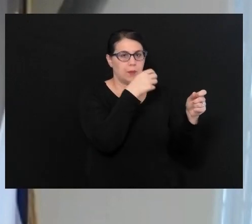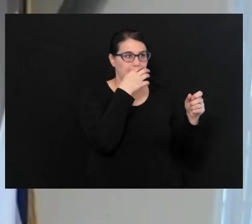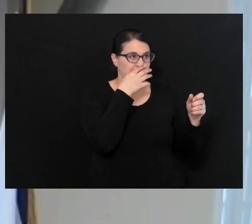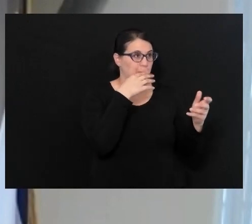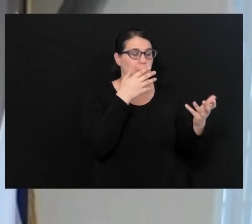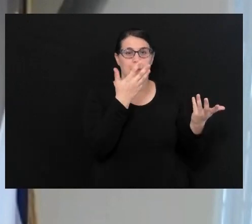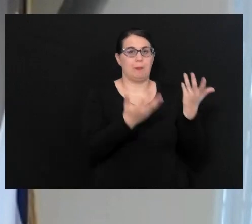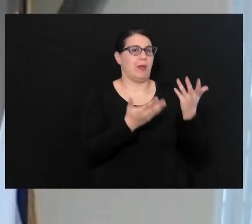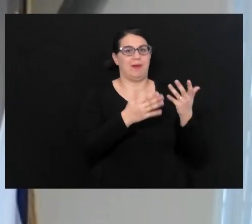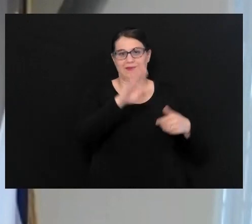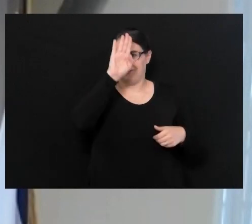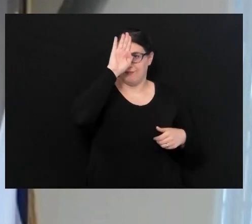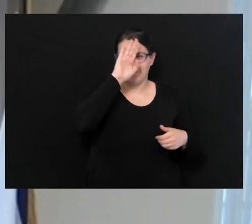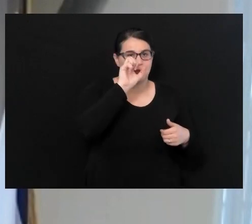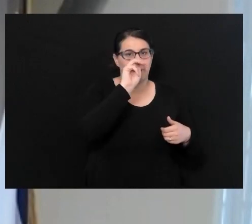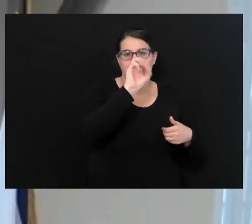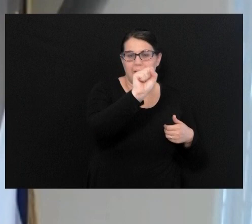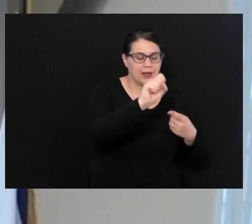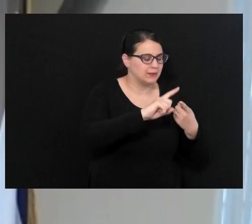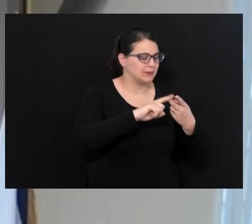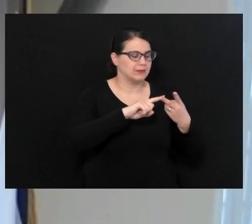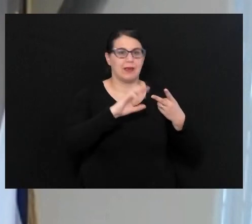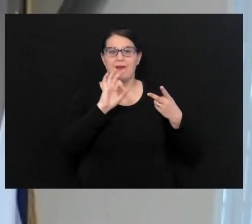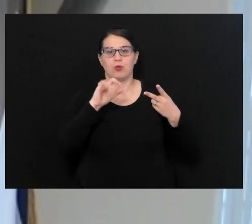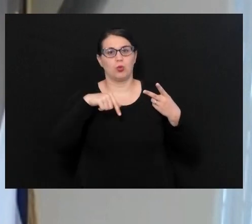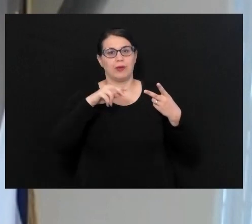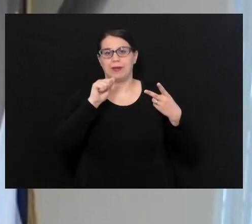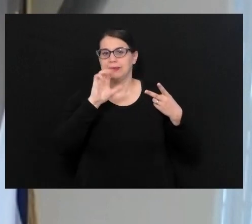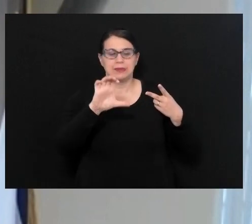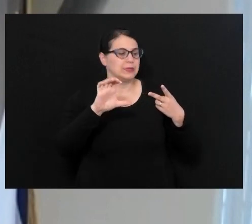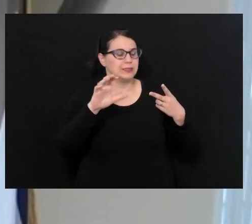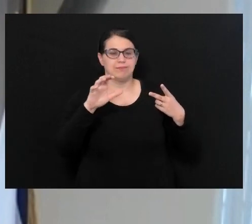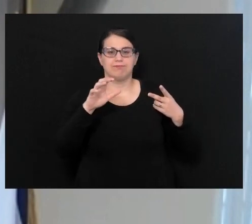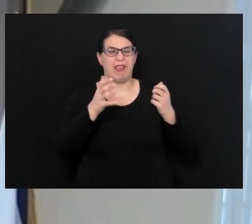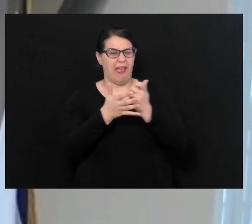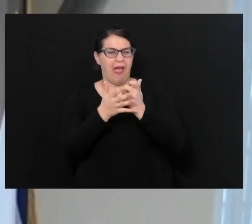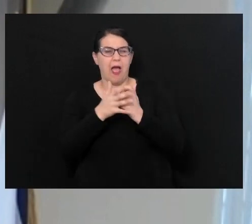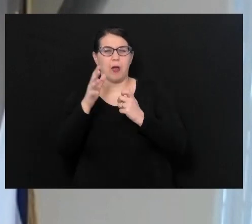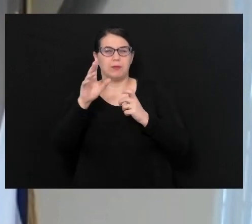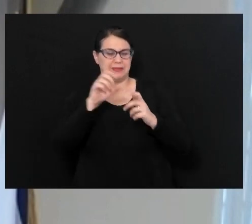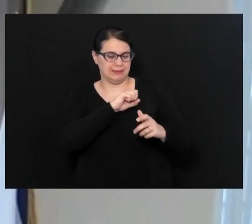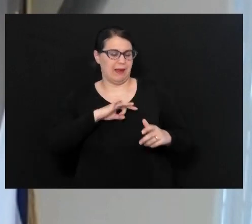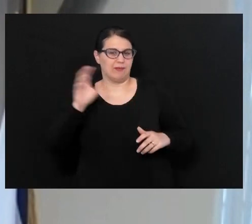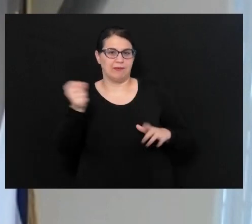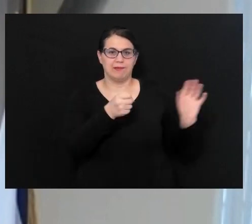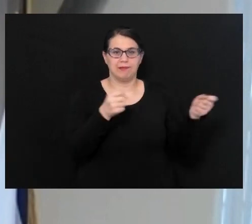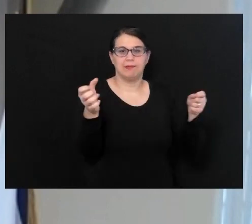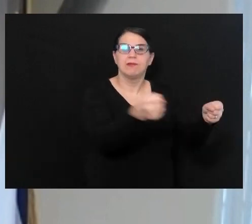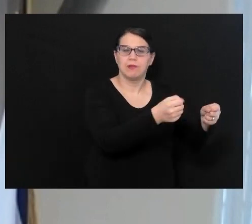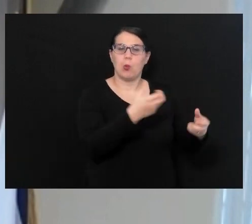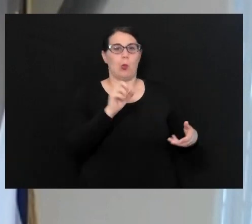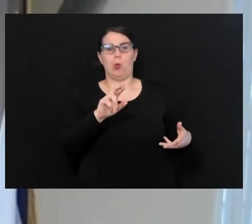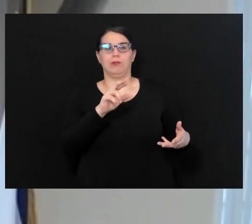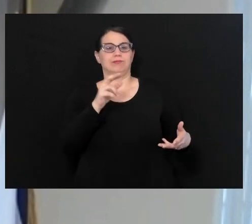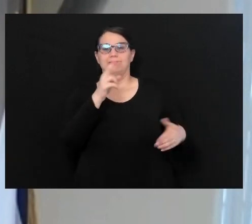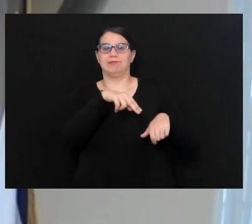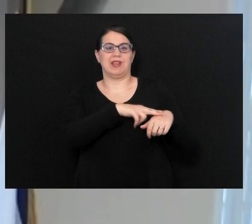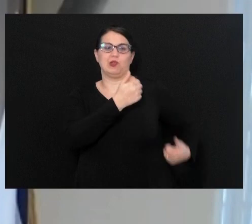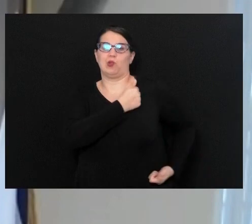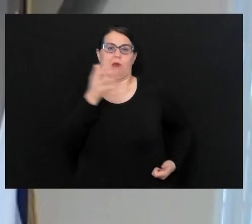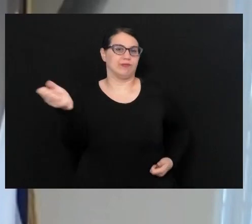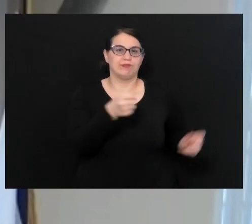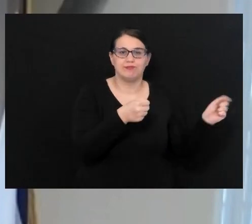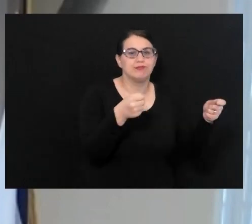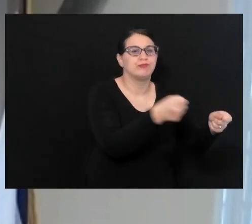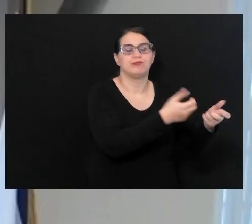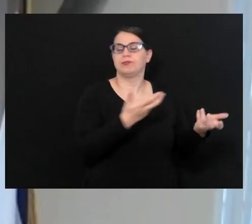our FQHCs, federally qualified health centers, or through the Guard. And as General said earlier, he's bringing more people on